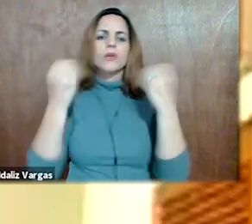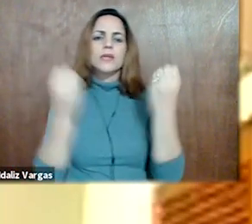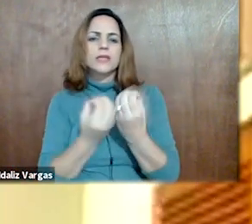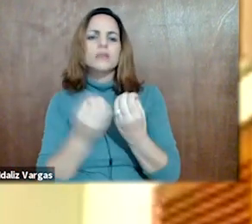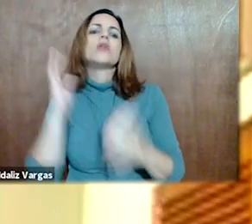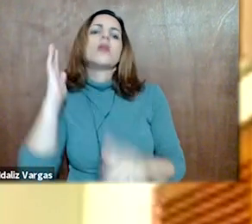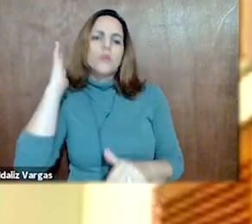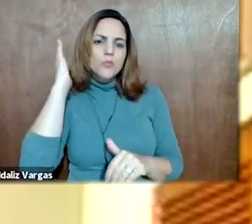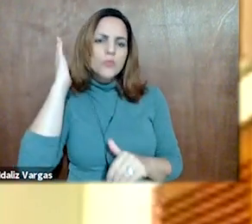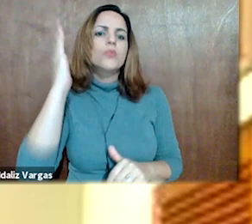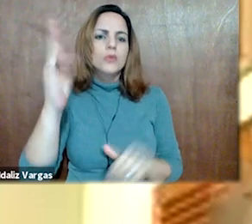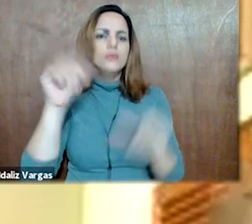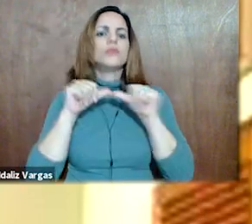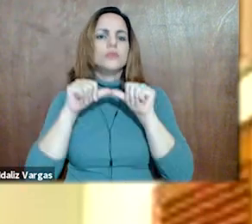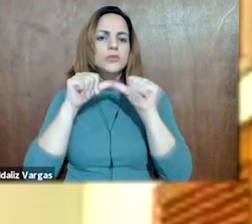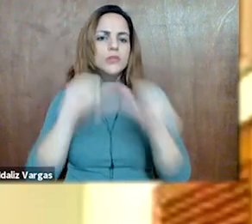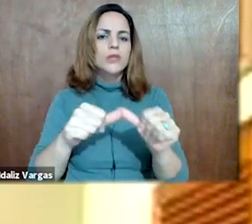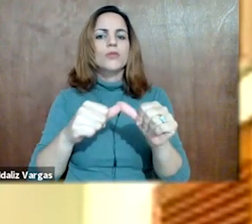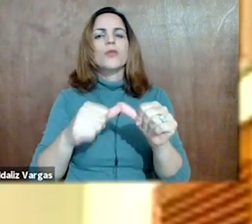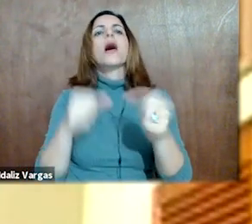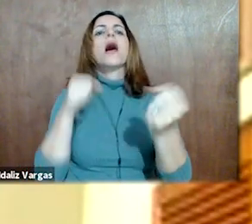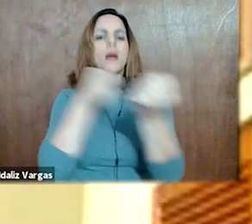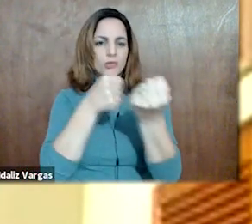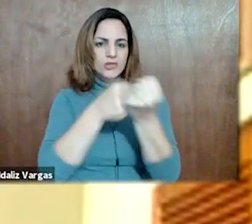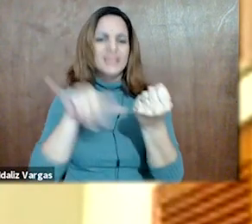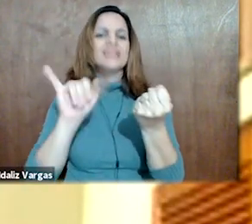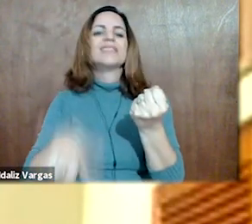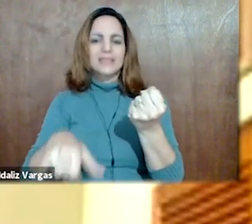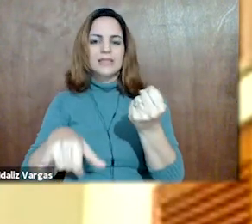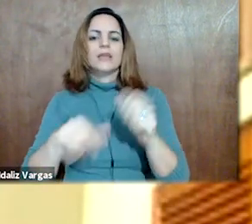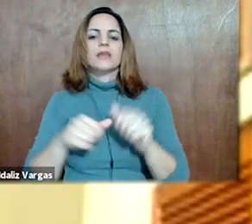this. We need to bring the voices of our, you know,